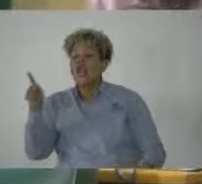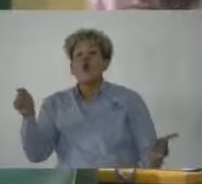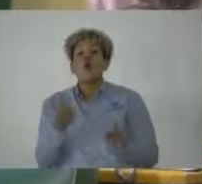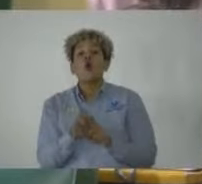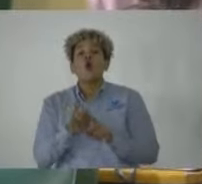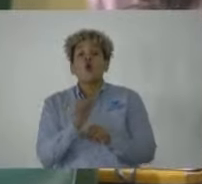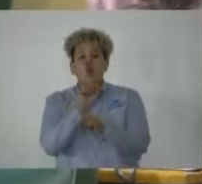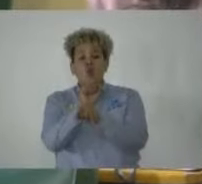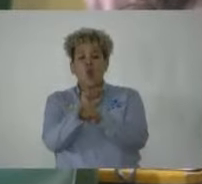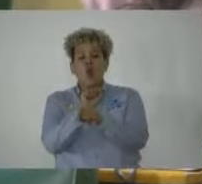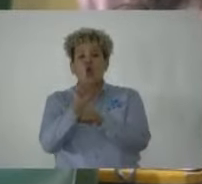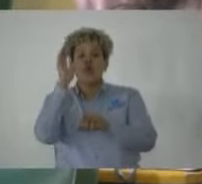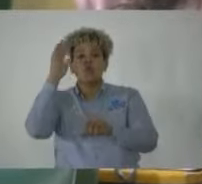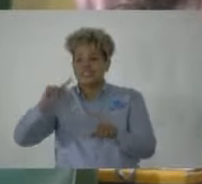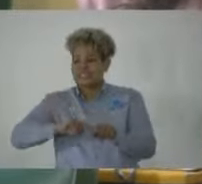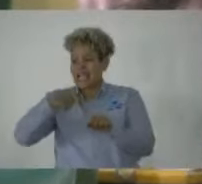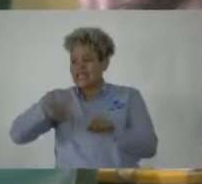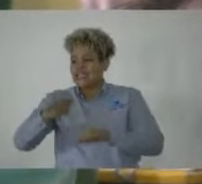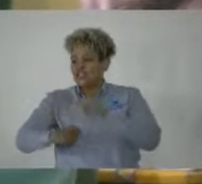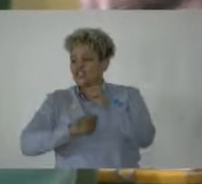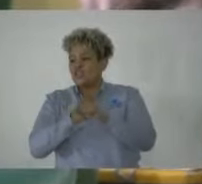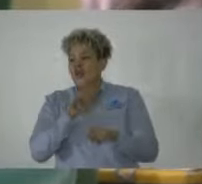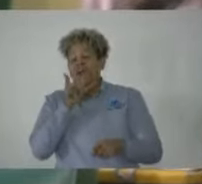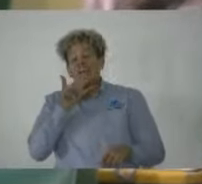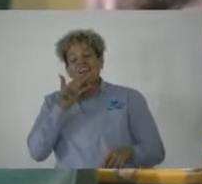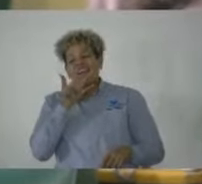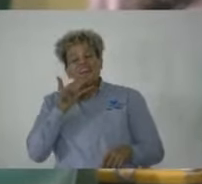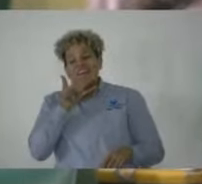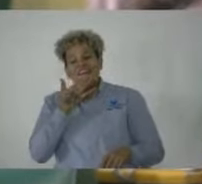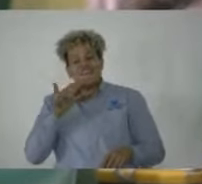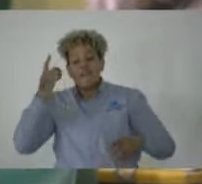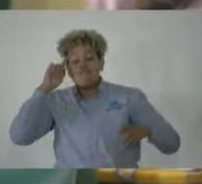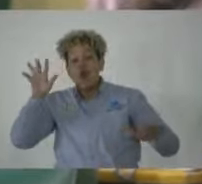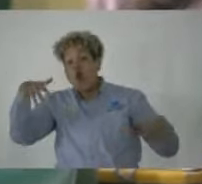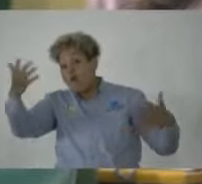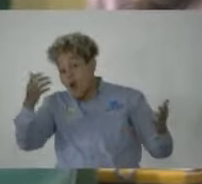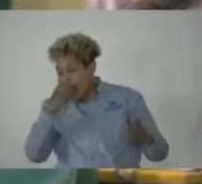the work will begin this year for